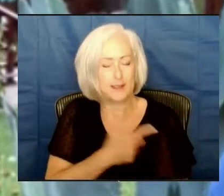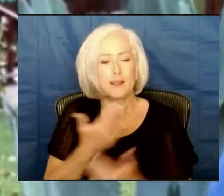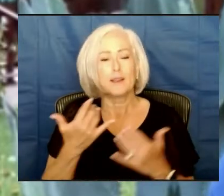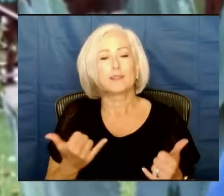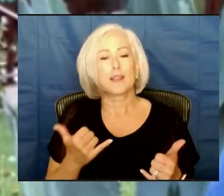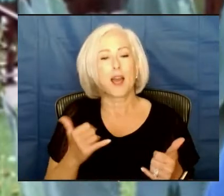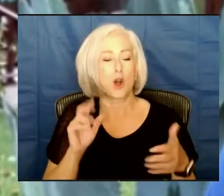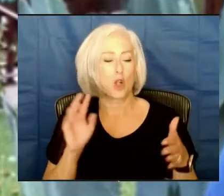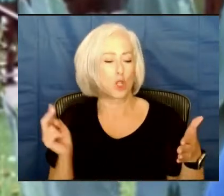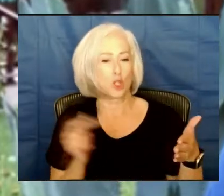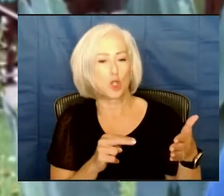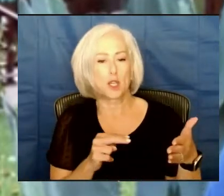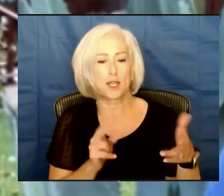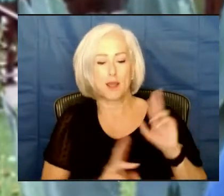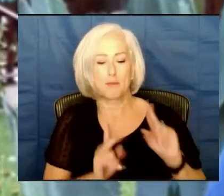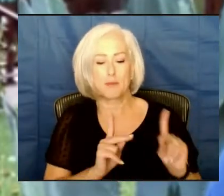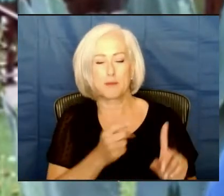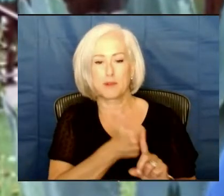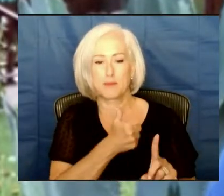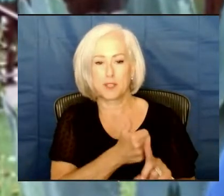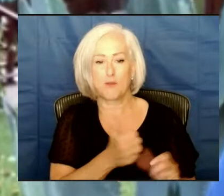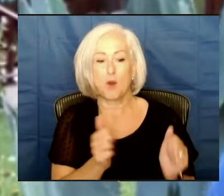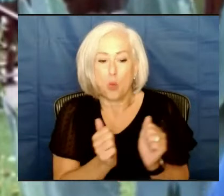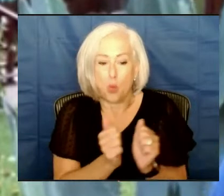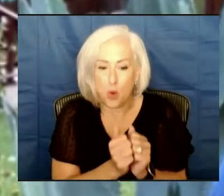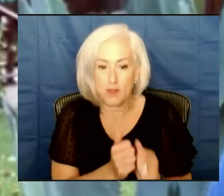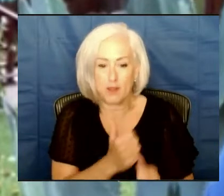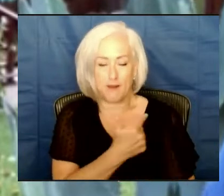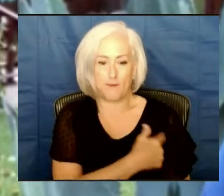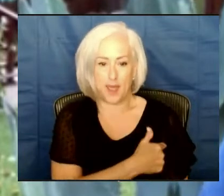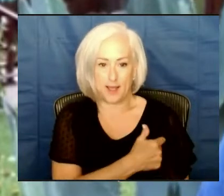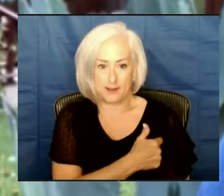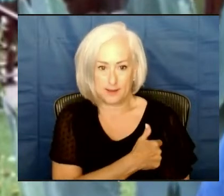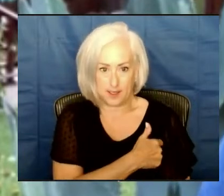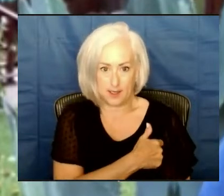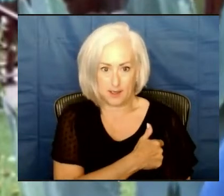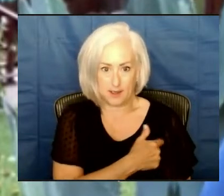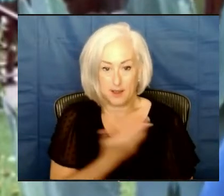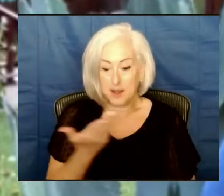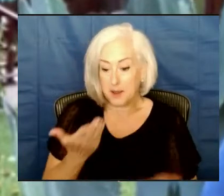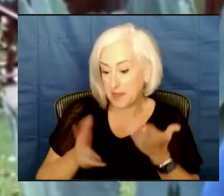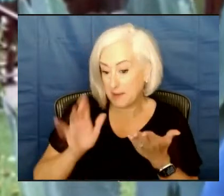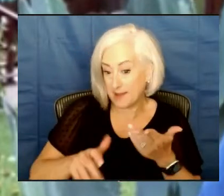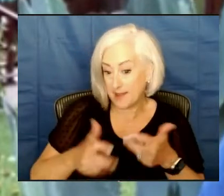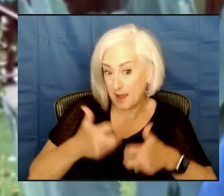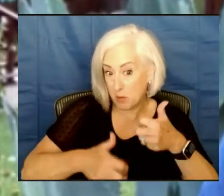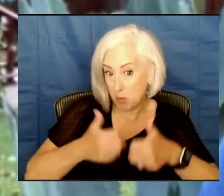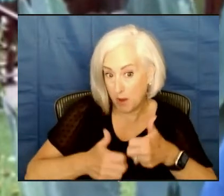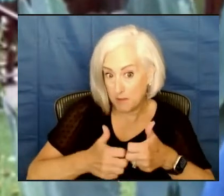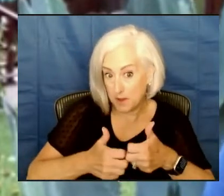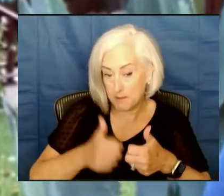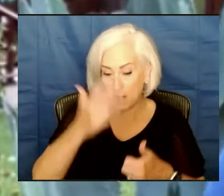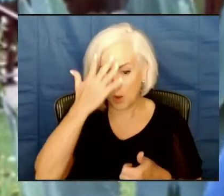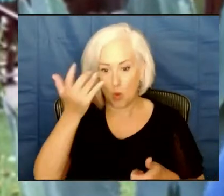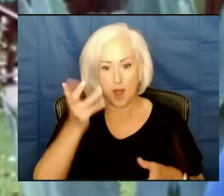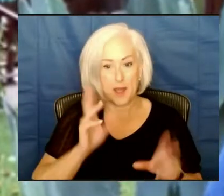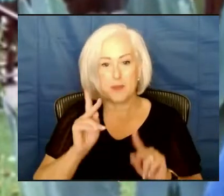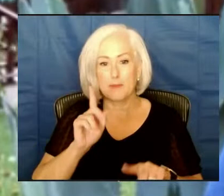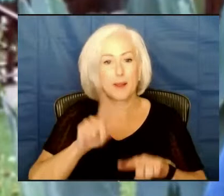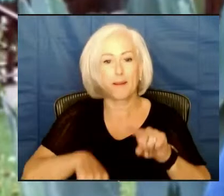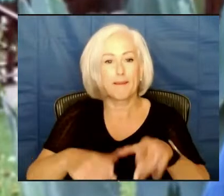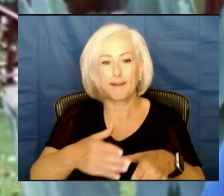as well, and so that may be one of the problems as well as to why people aren't able to get it.